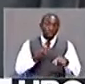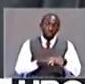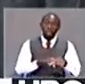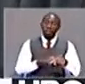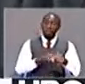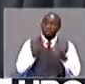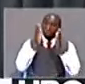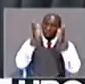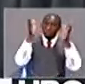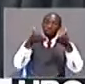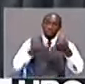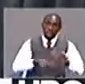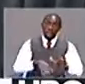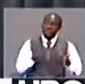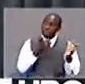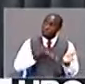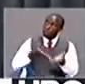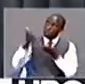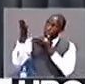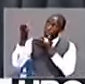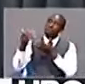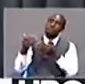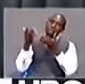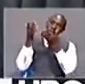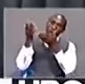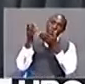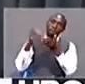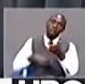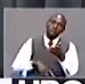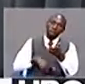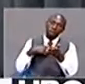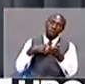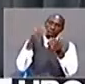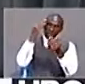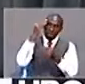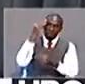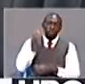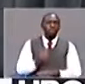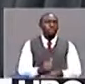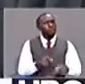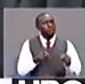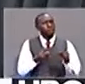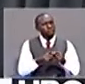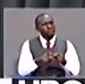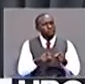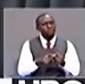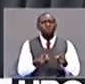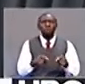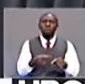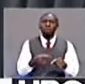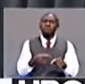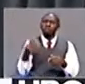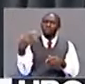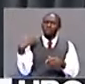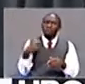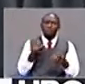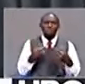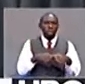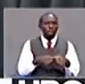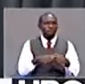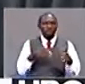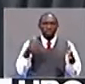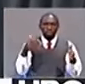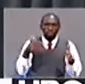he's still thanking you and Parliament. Right Honorable Speaker, in the same moment, when we were stuck, he said, no,